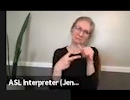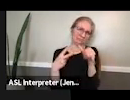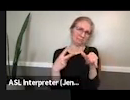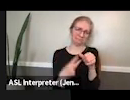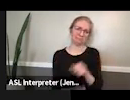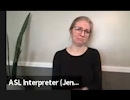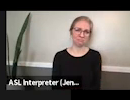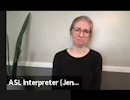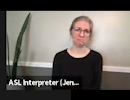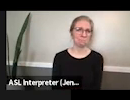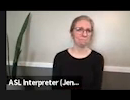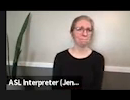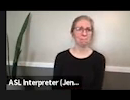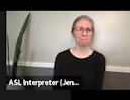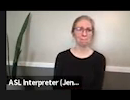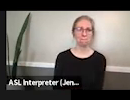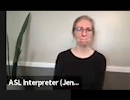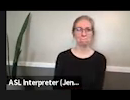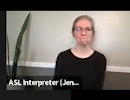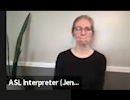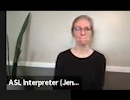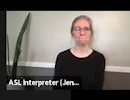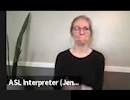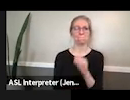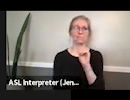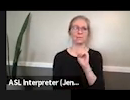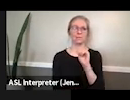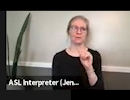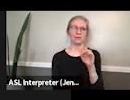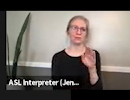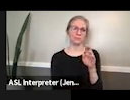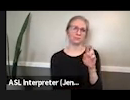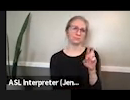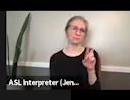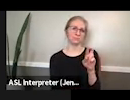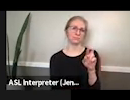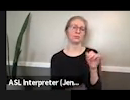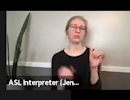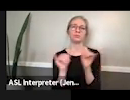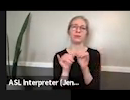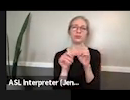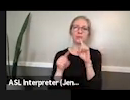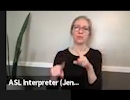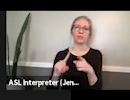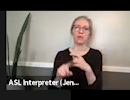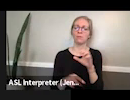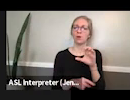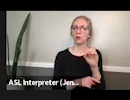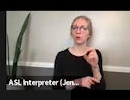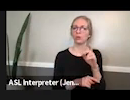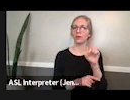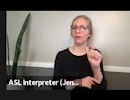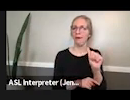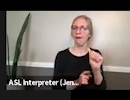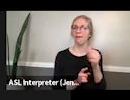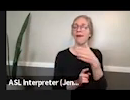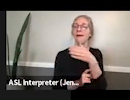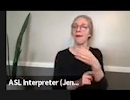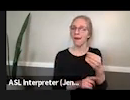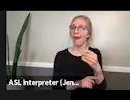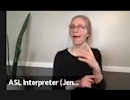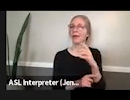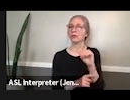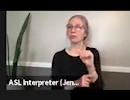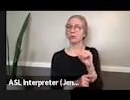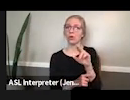right? The AABR measures responses from the cochlea and the auditory brain